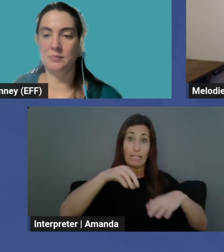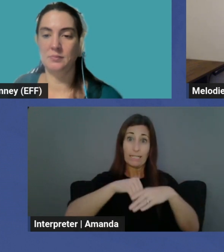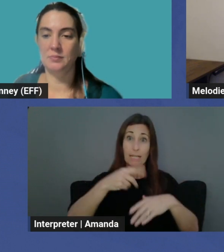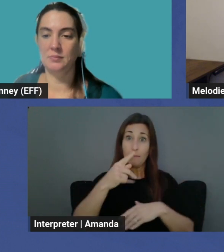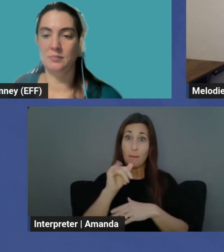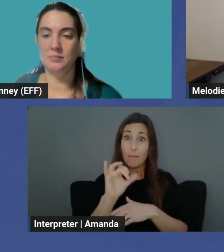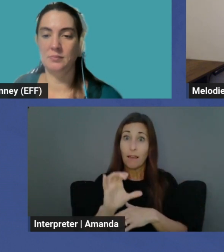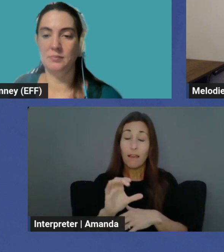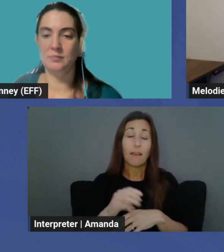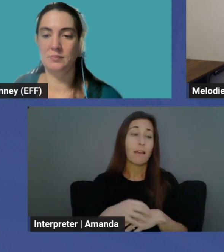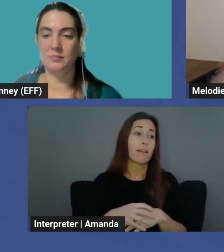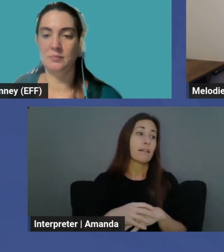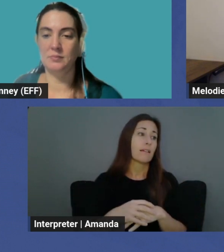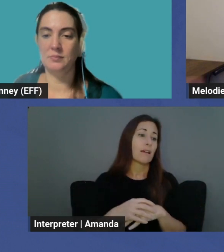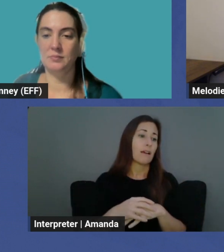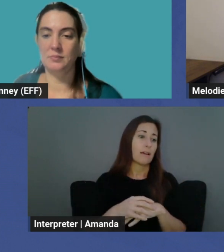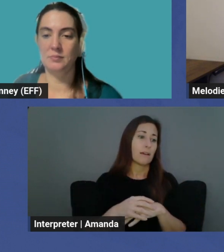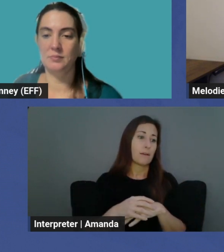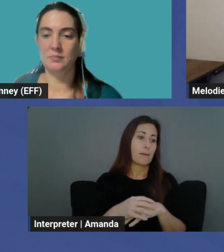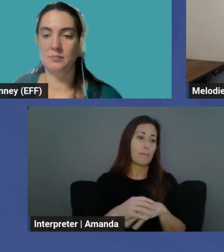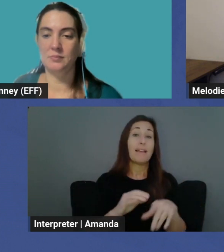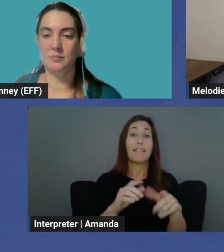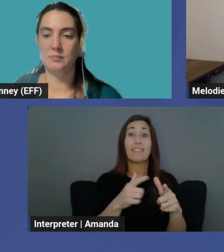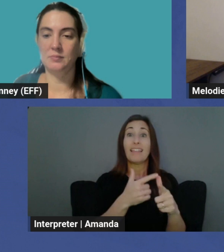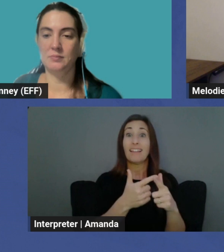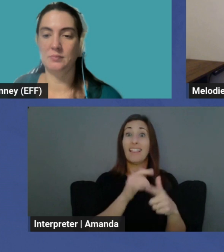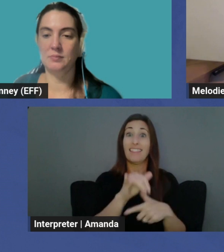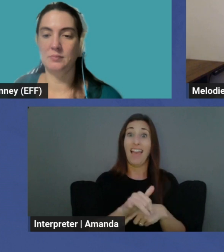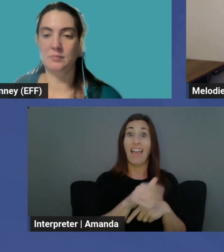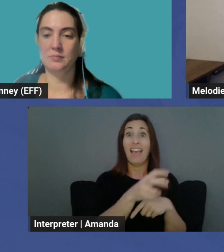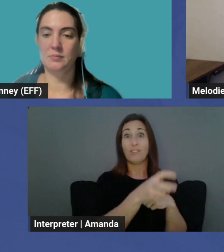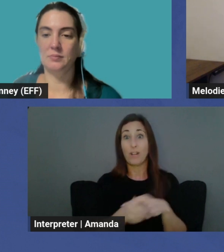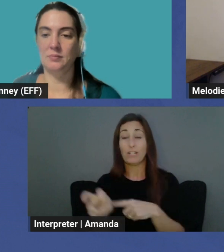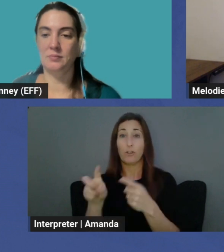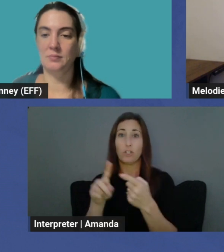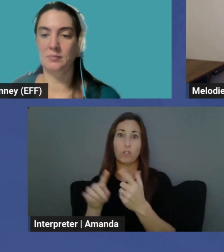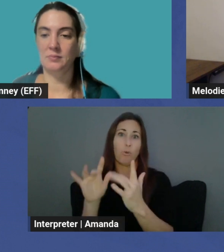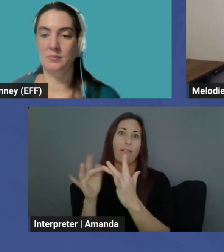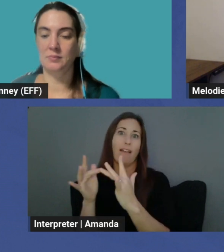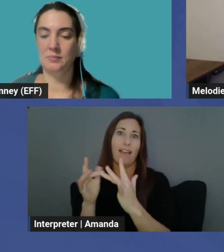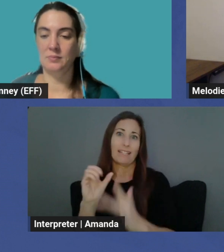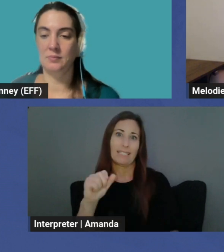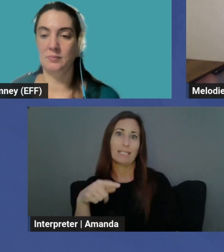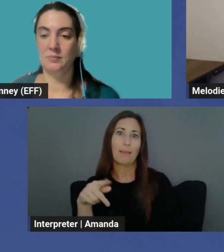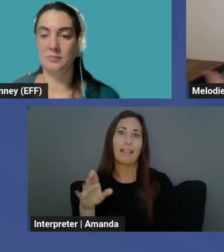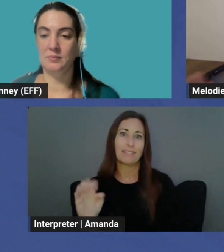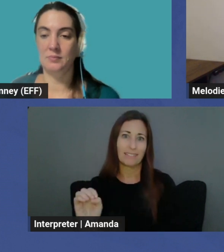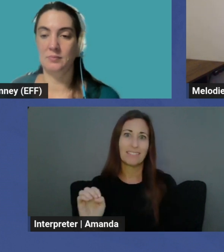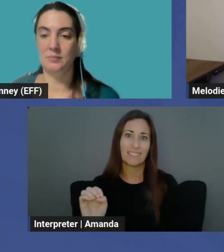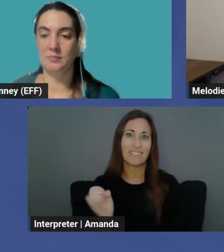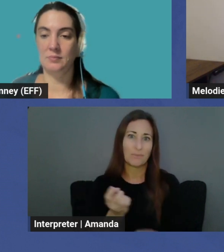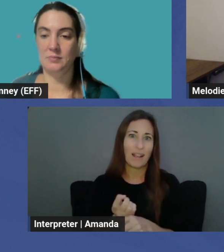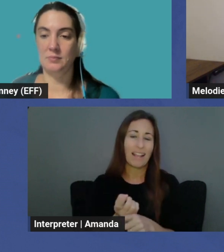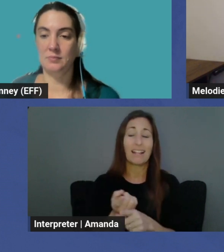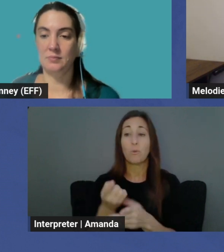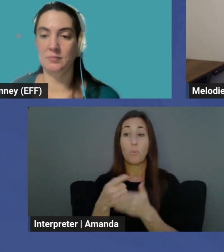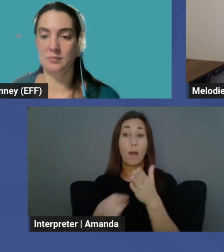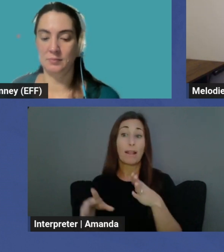and then that translating to like online spaces, right? Like what is